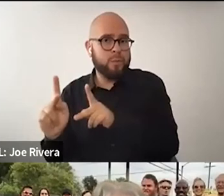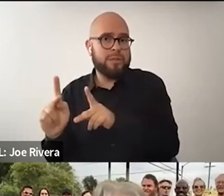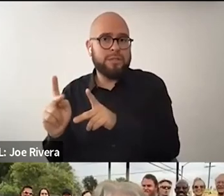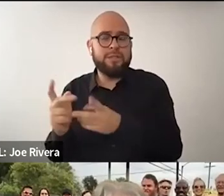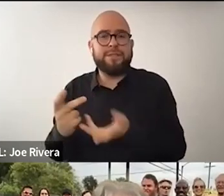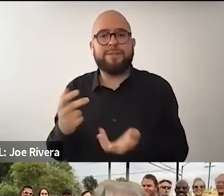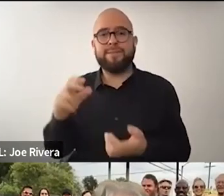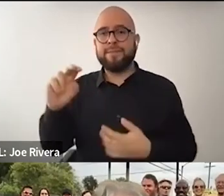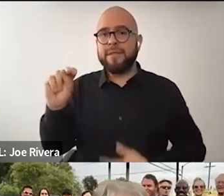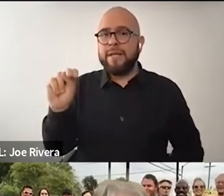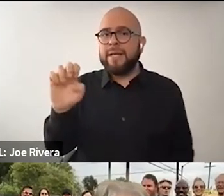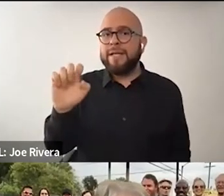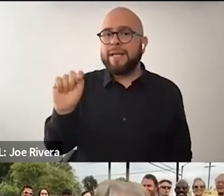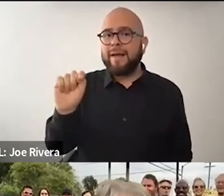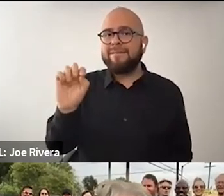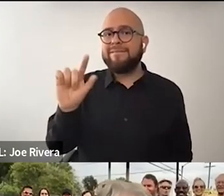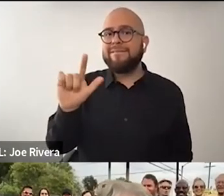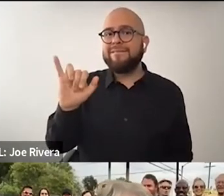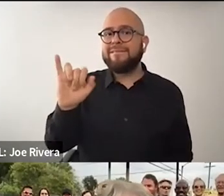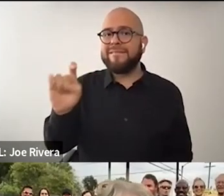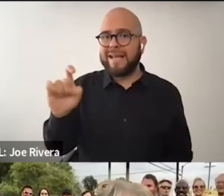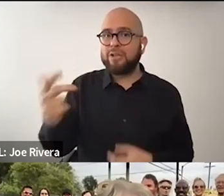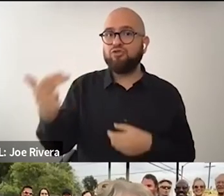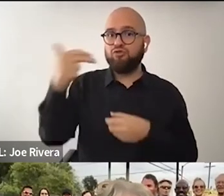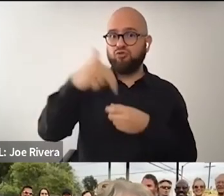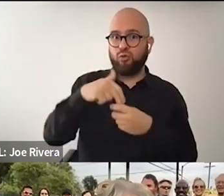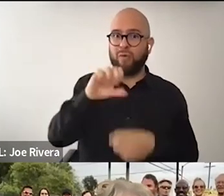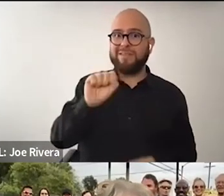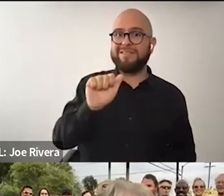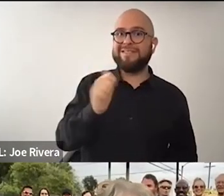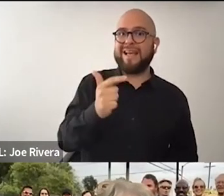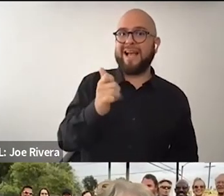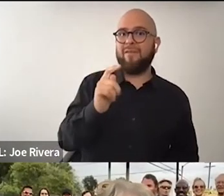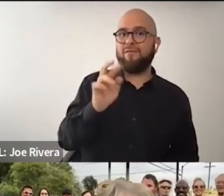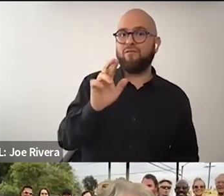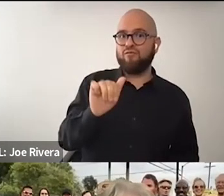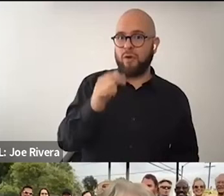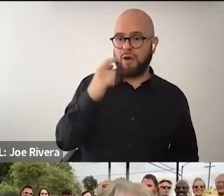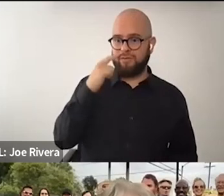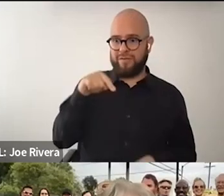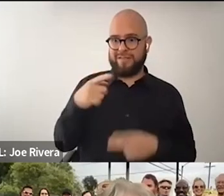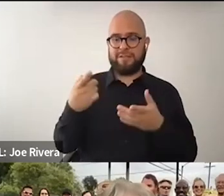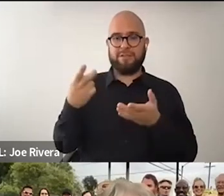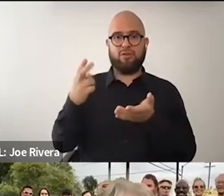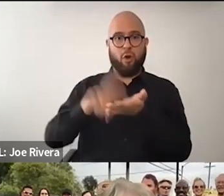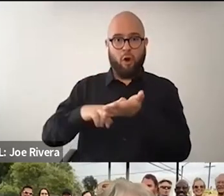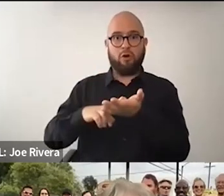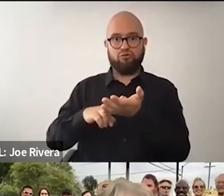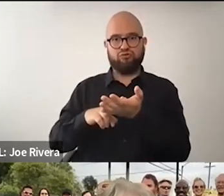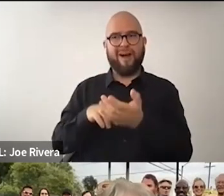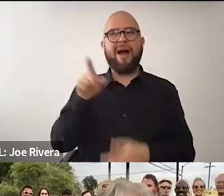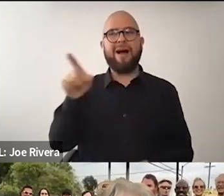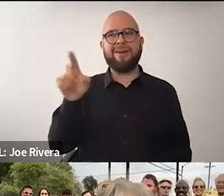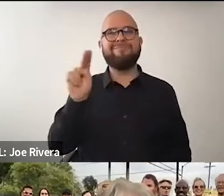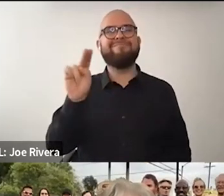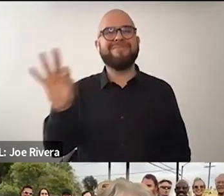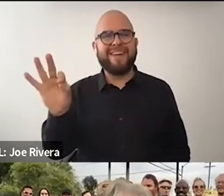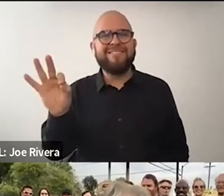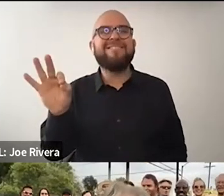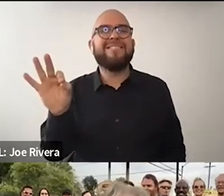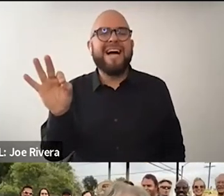SAG-AFTRA in this wonderful contract, they realized that it was going to be for their own